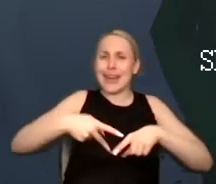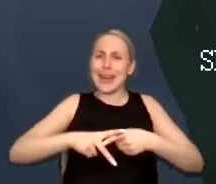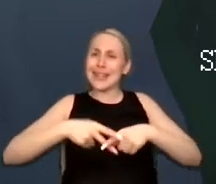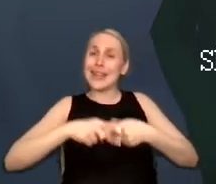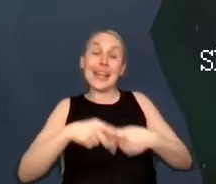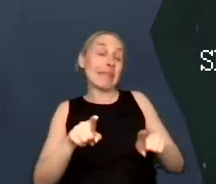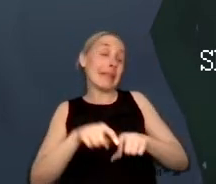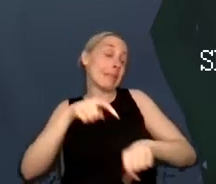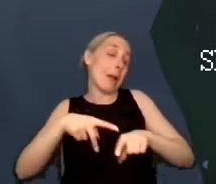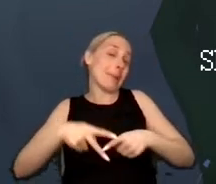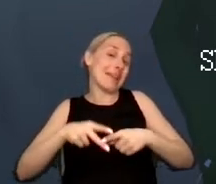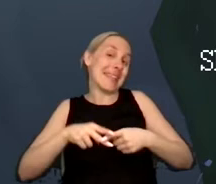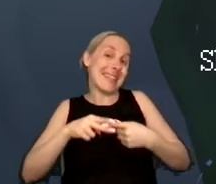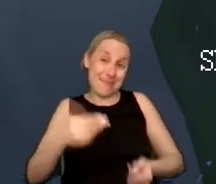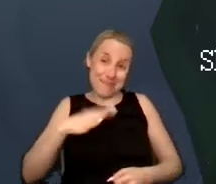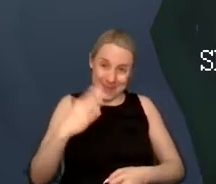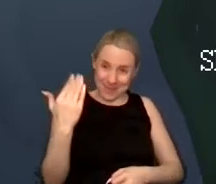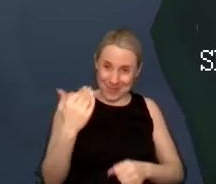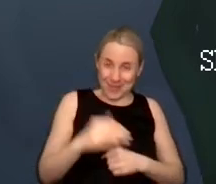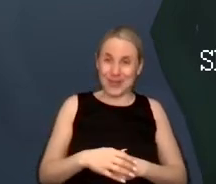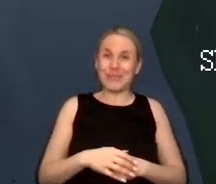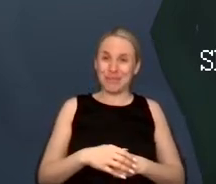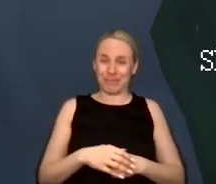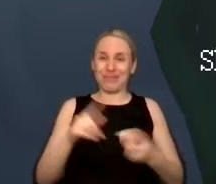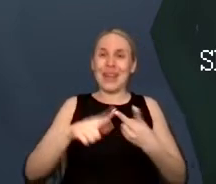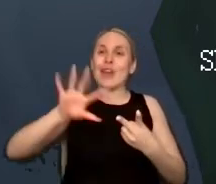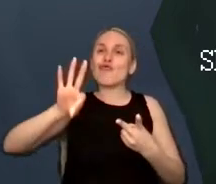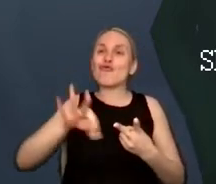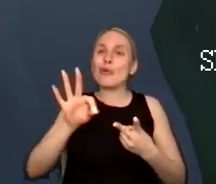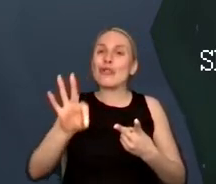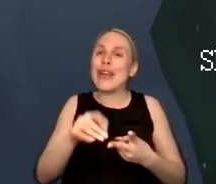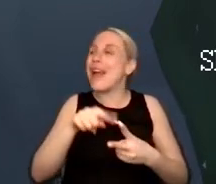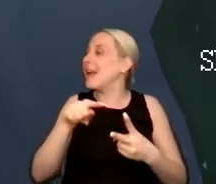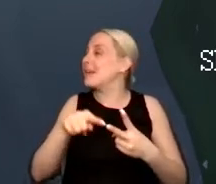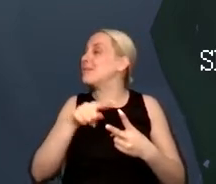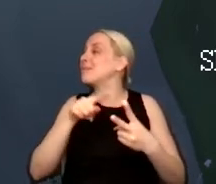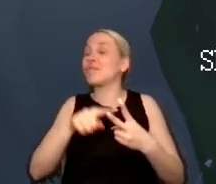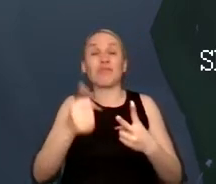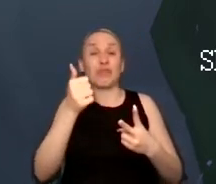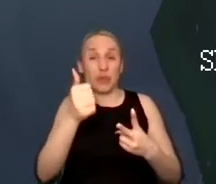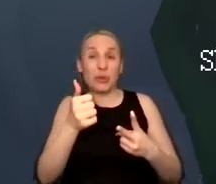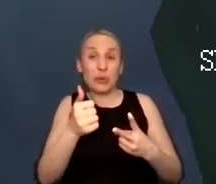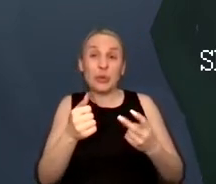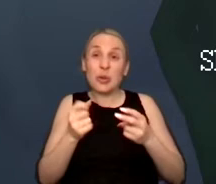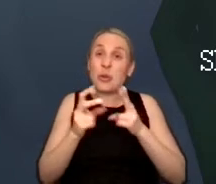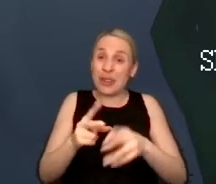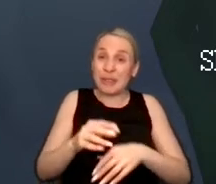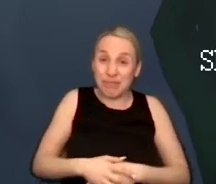on this. So, yeah, knitting and crochet, I don't know. It's like a good outlet to have, so highly They're recommend. Saying hi, Joanna.